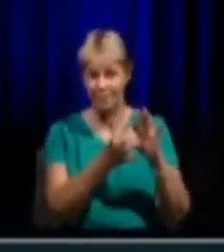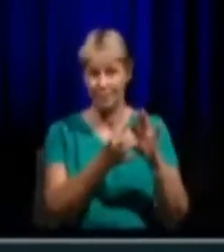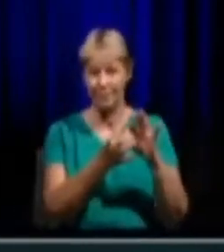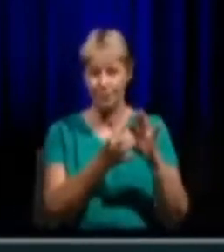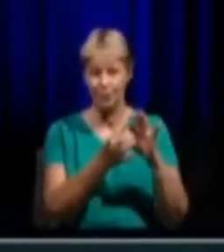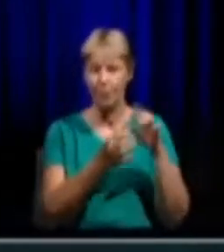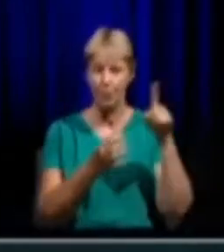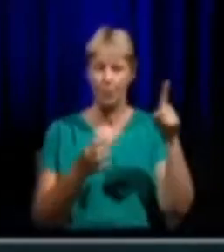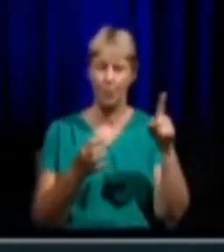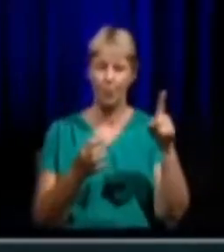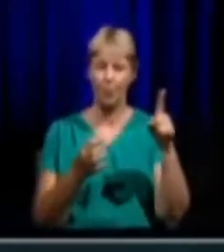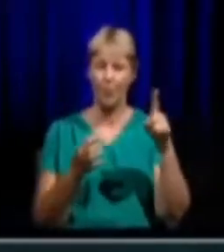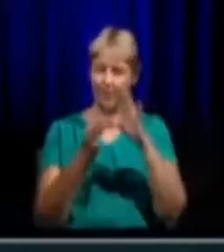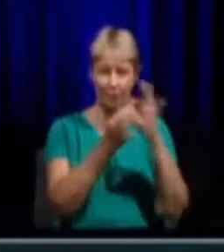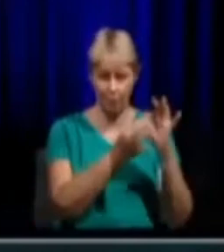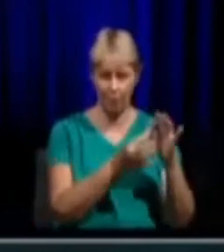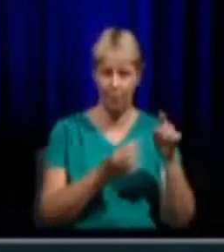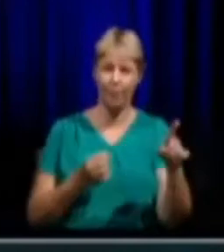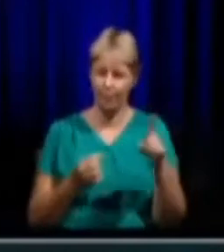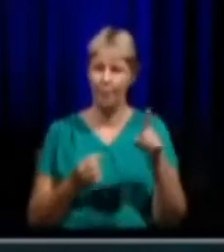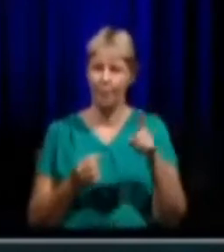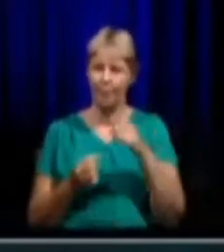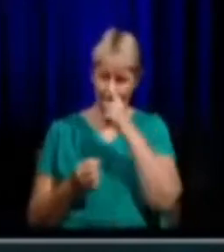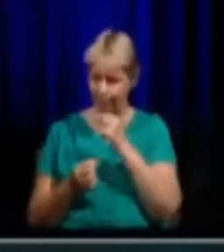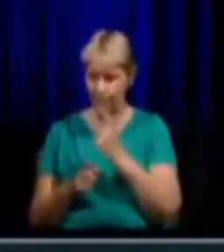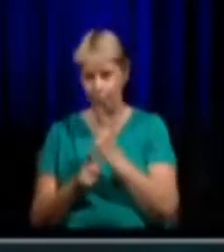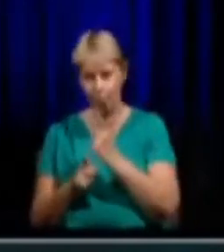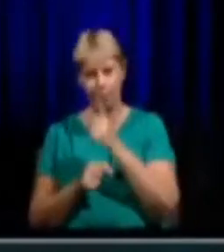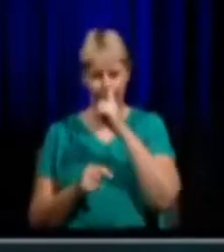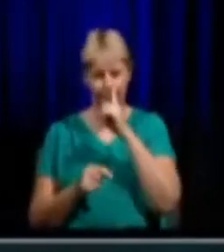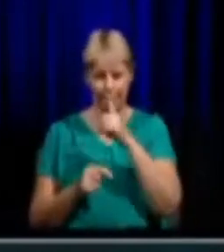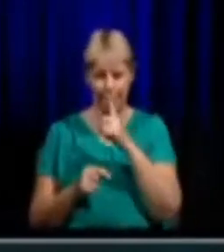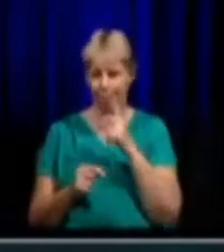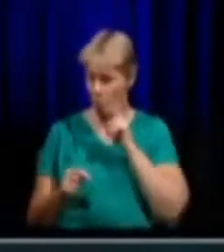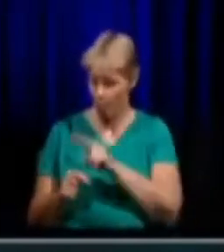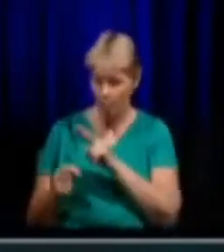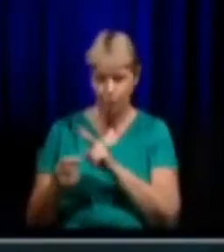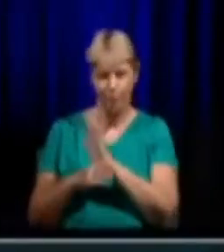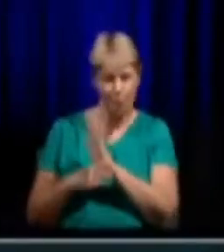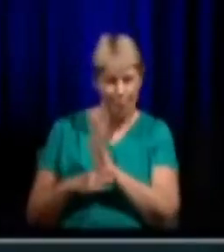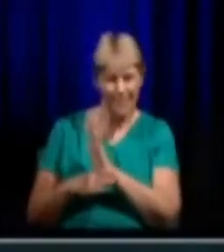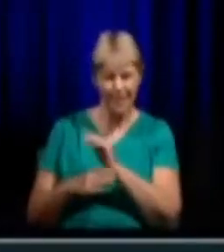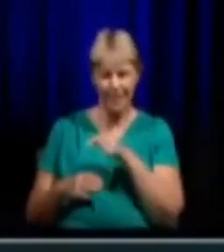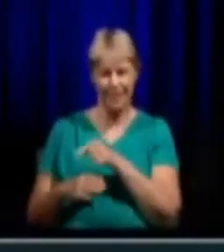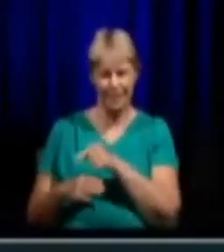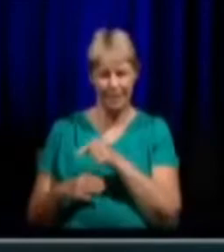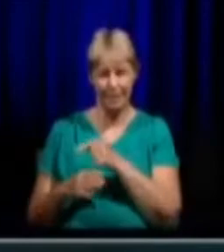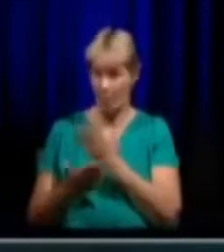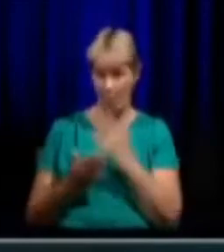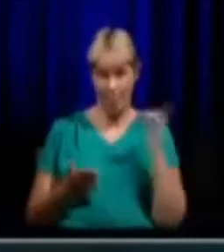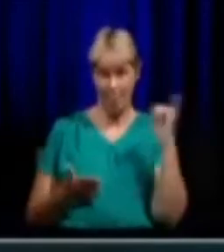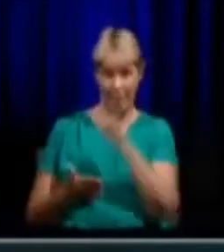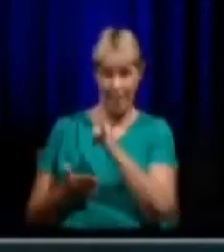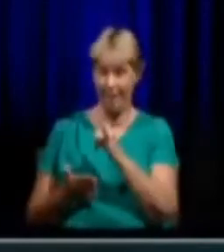own. Then we can talk to people and then we can watch movies, really importantly, on my phone, on the plane.